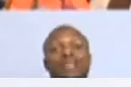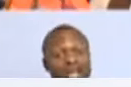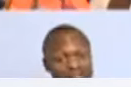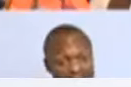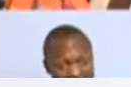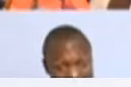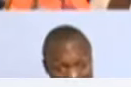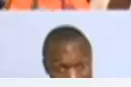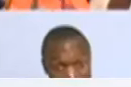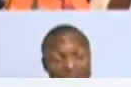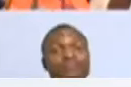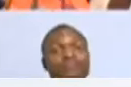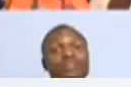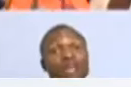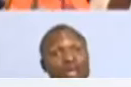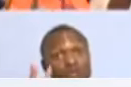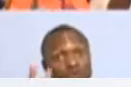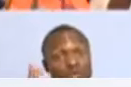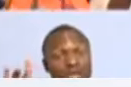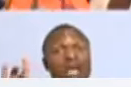Of this amount,